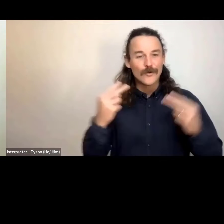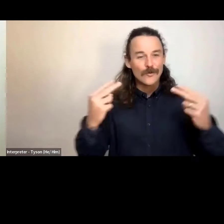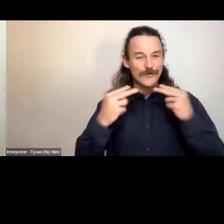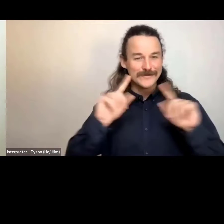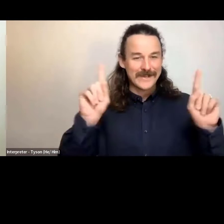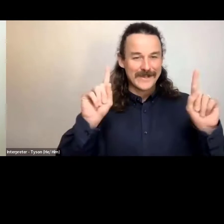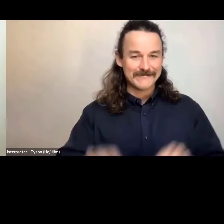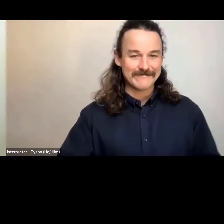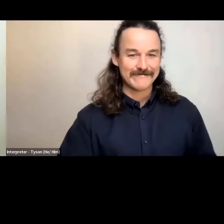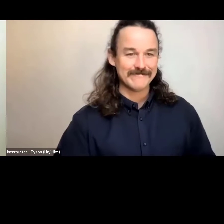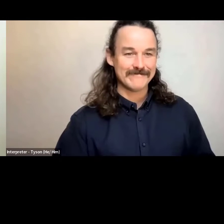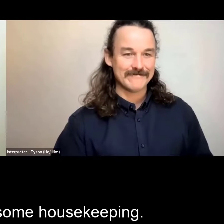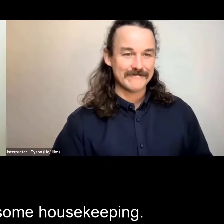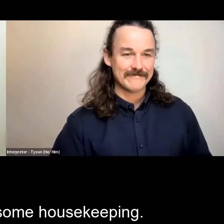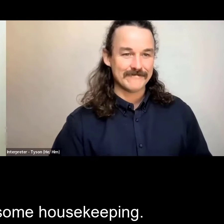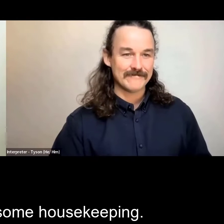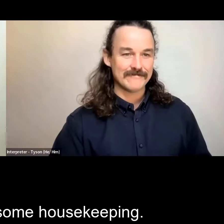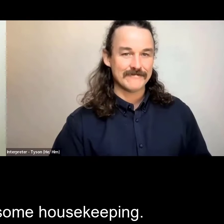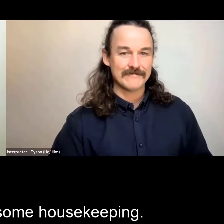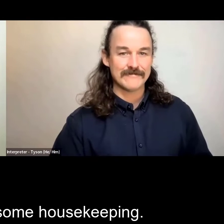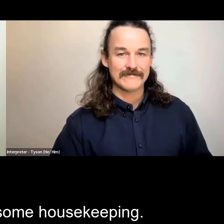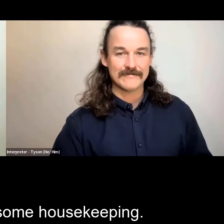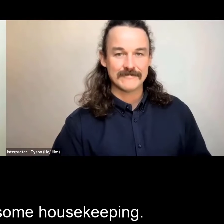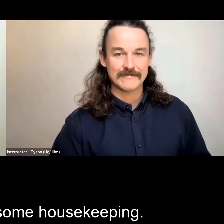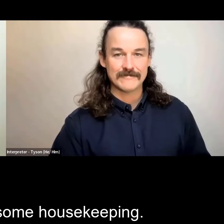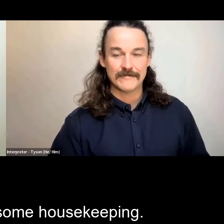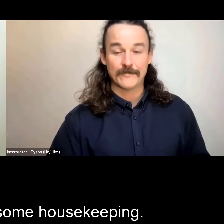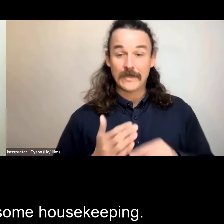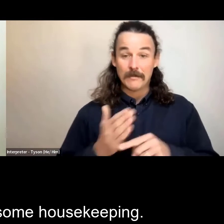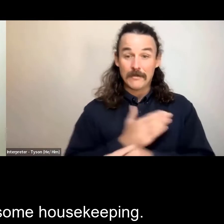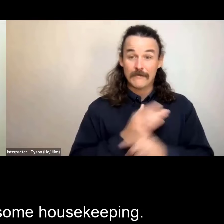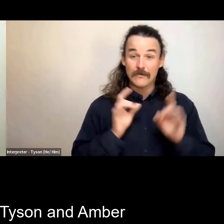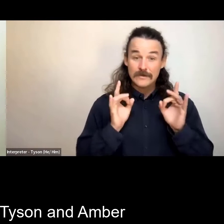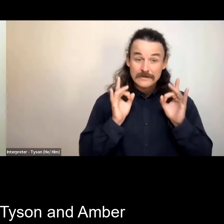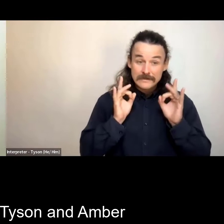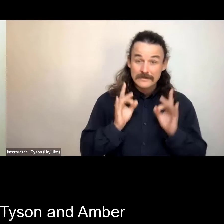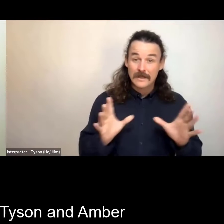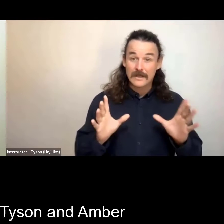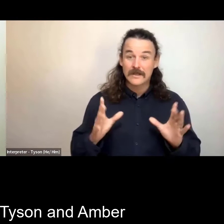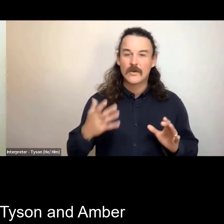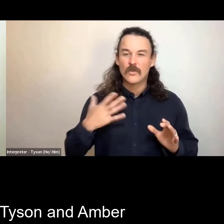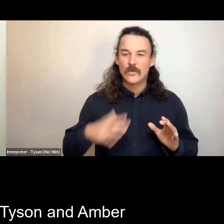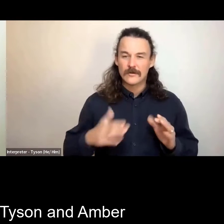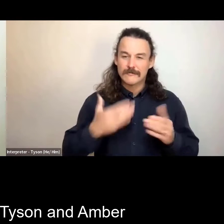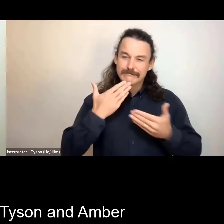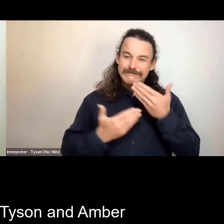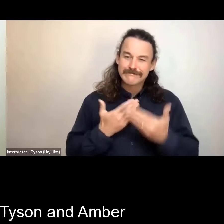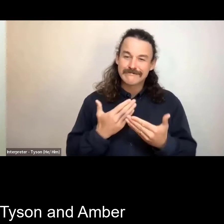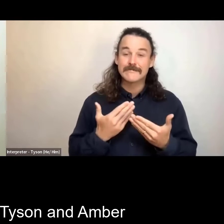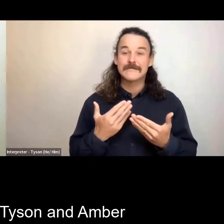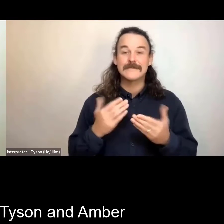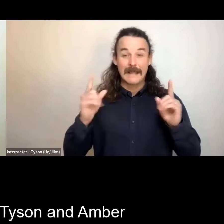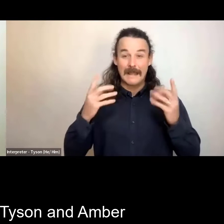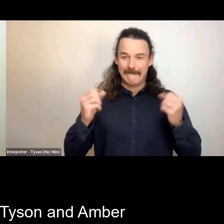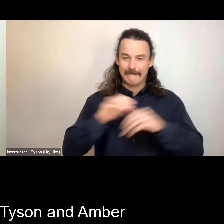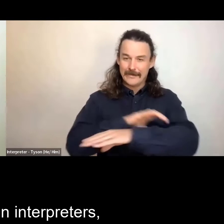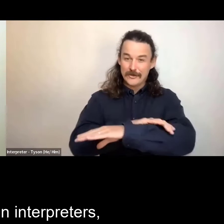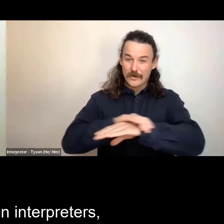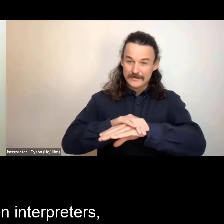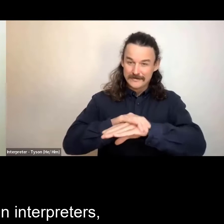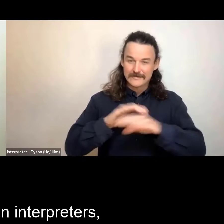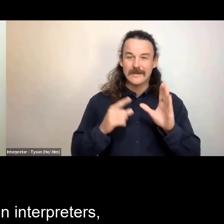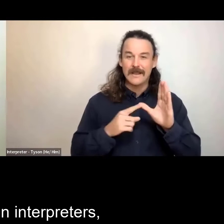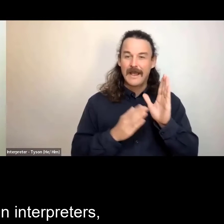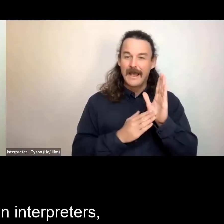today. Before we begin, some housekeeping. Today we have Tyson and Amber